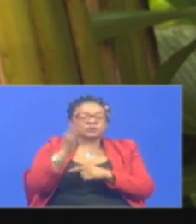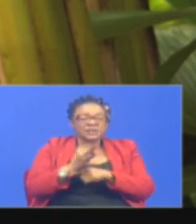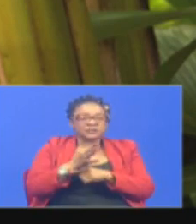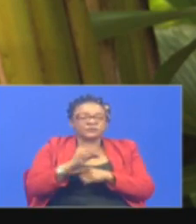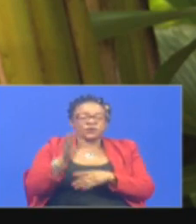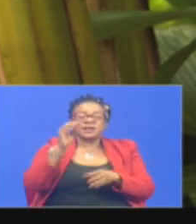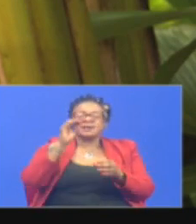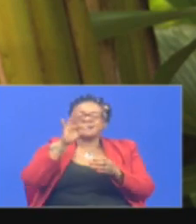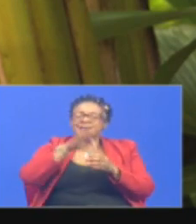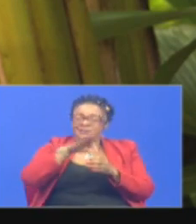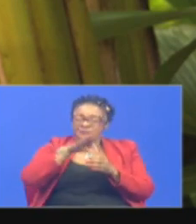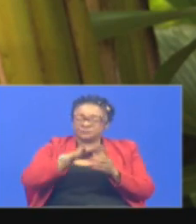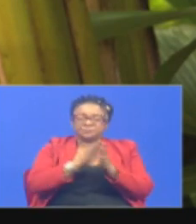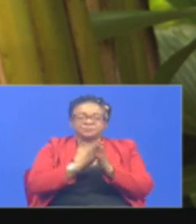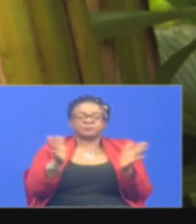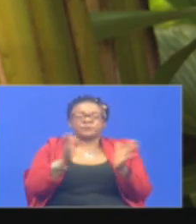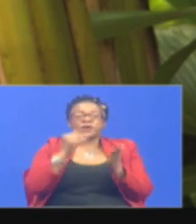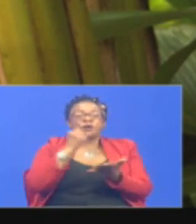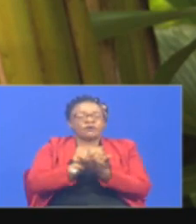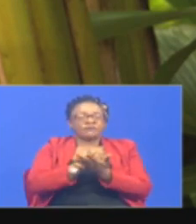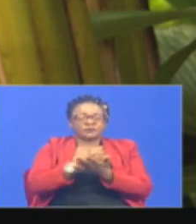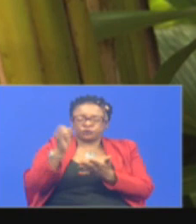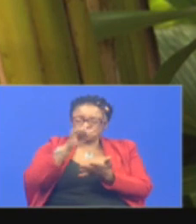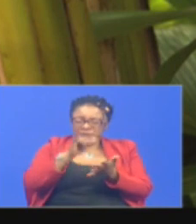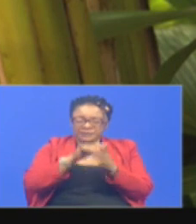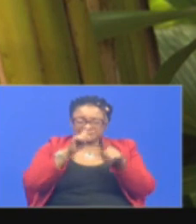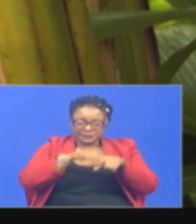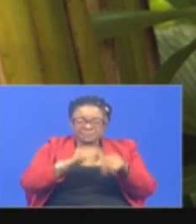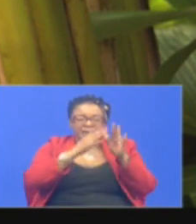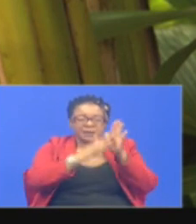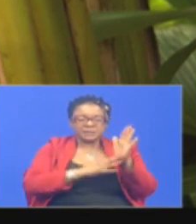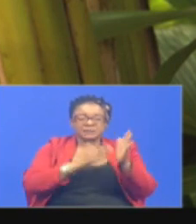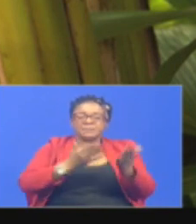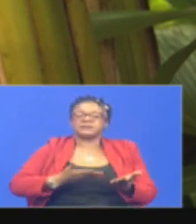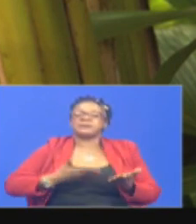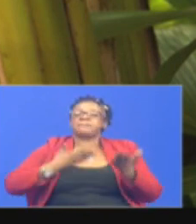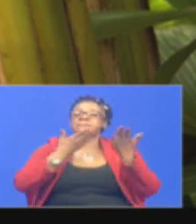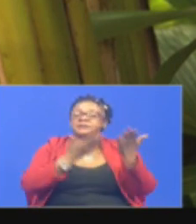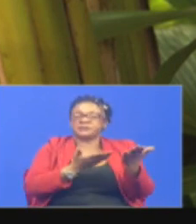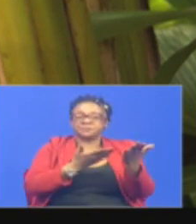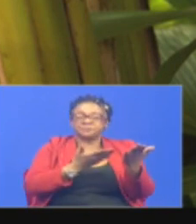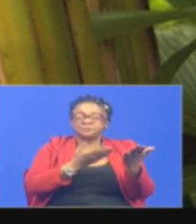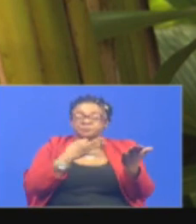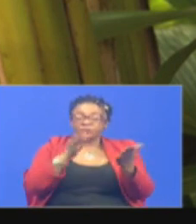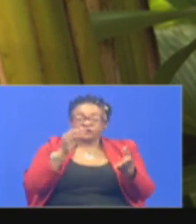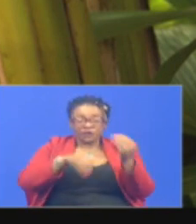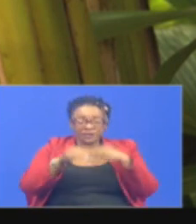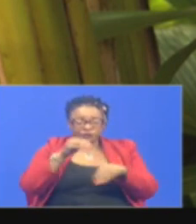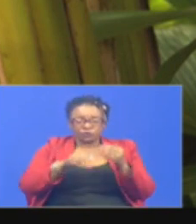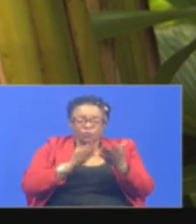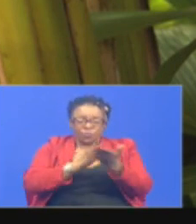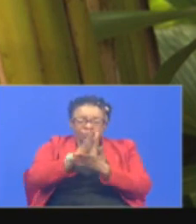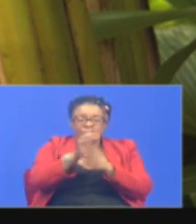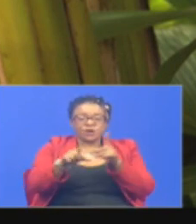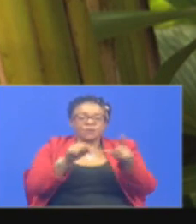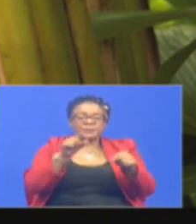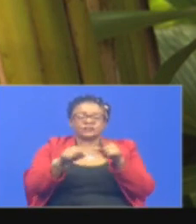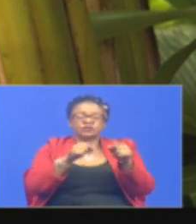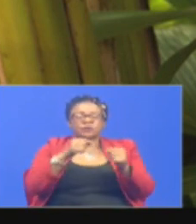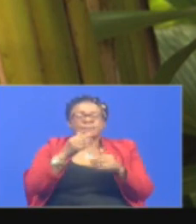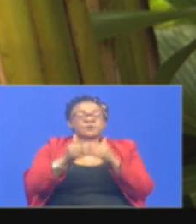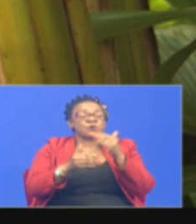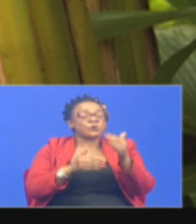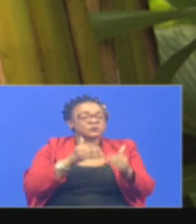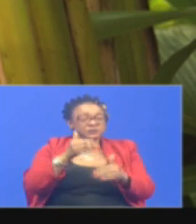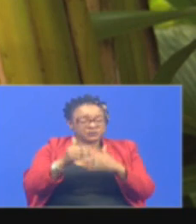elective public offices, so that when lists are being submitted for election, so through the nomination process, you